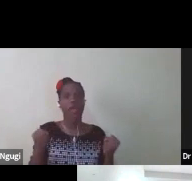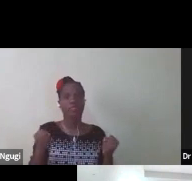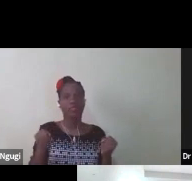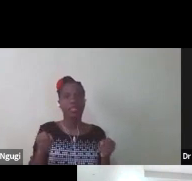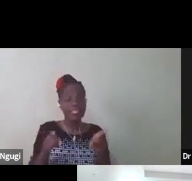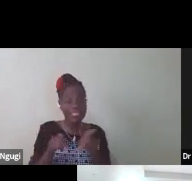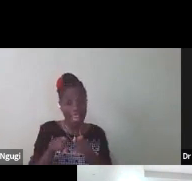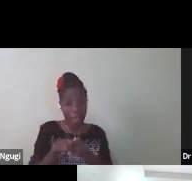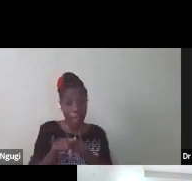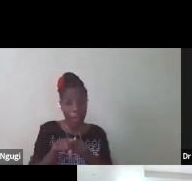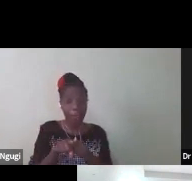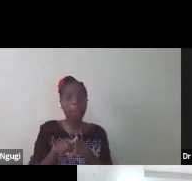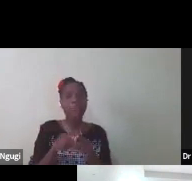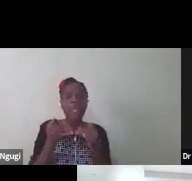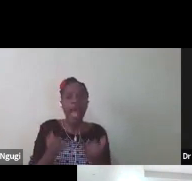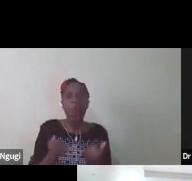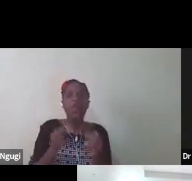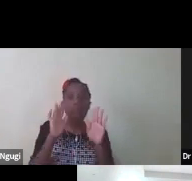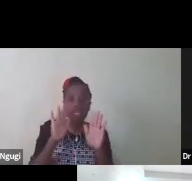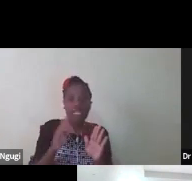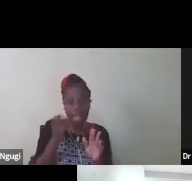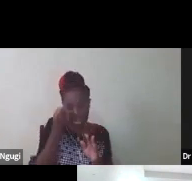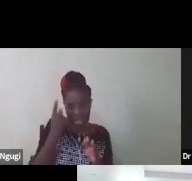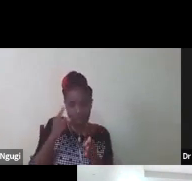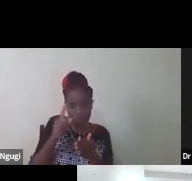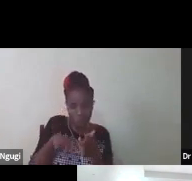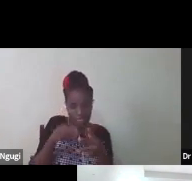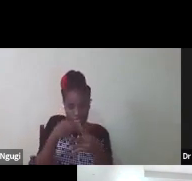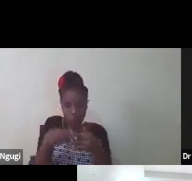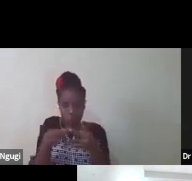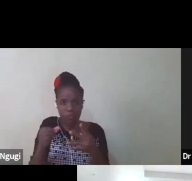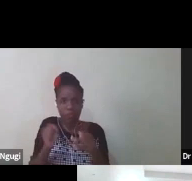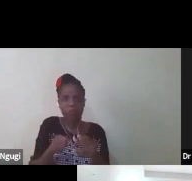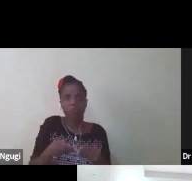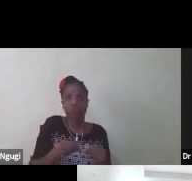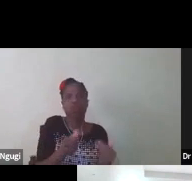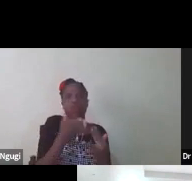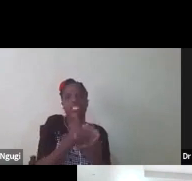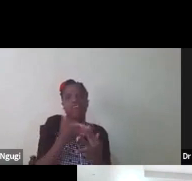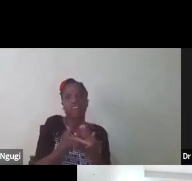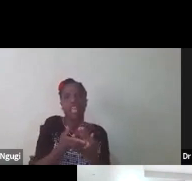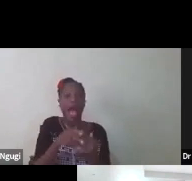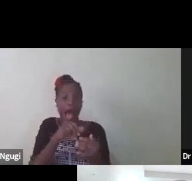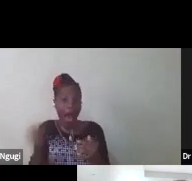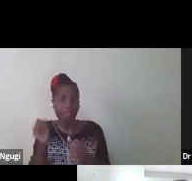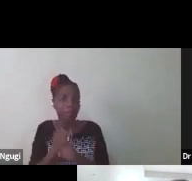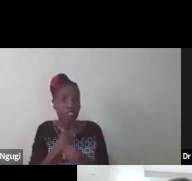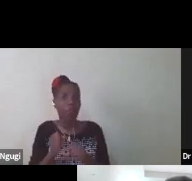recognize what they can handle and what they cannot handle. What they cannot handle, immediately they refer to